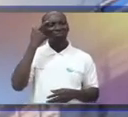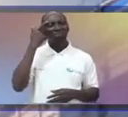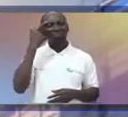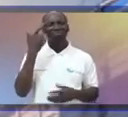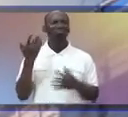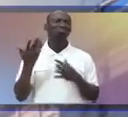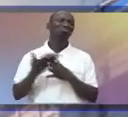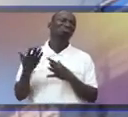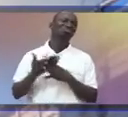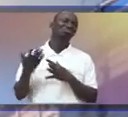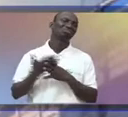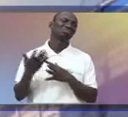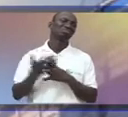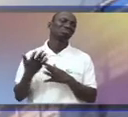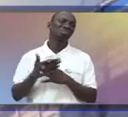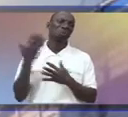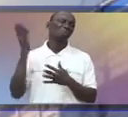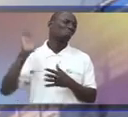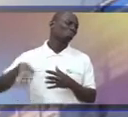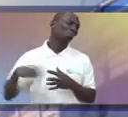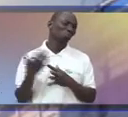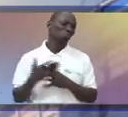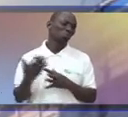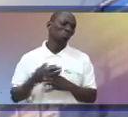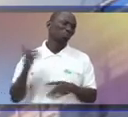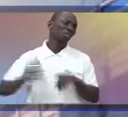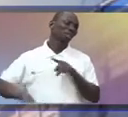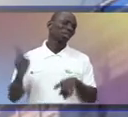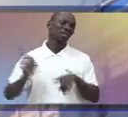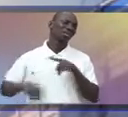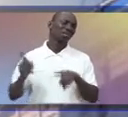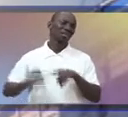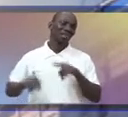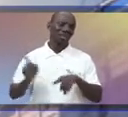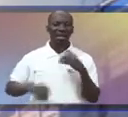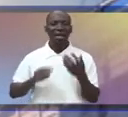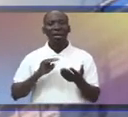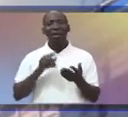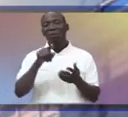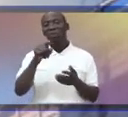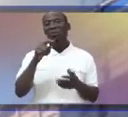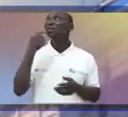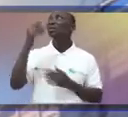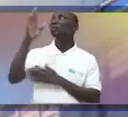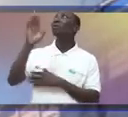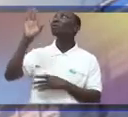nu na odi be ye adwuma de obese wo ka kire yankopon ni se wasem no ewom na nso me ye